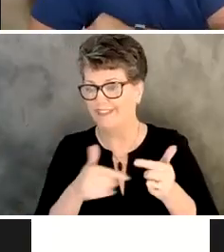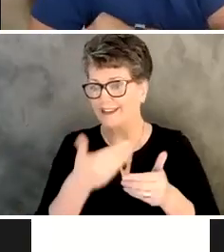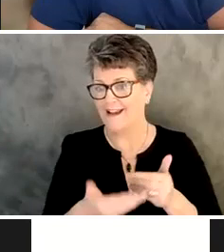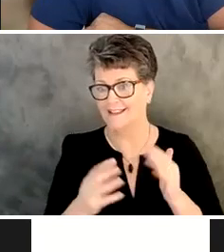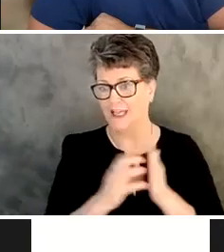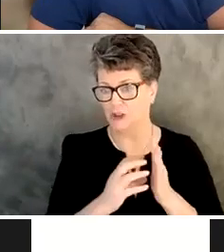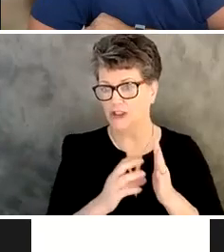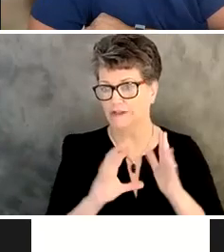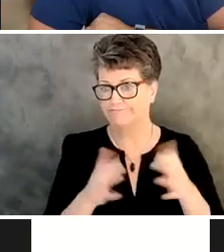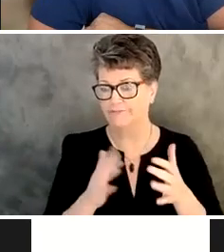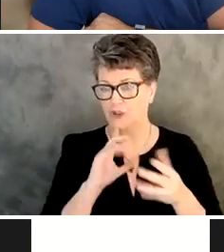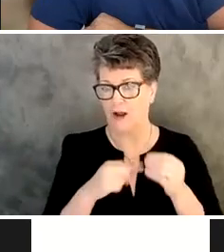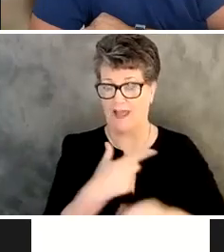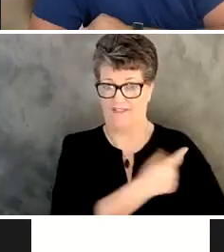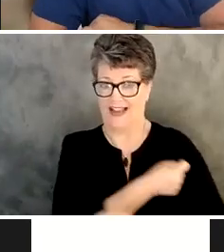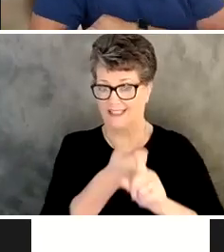vaccine. Sure.